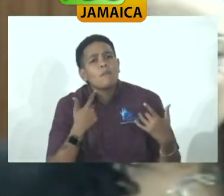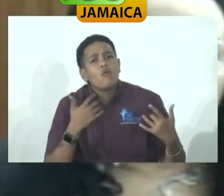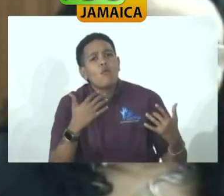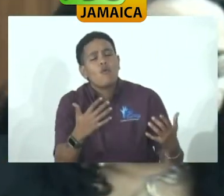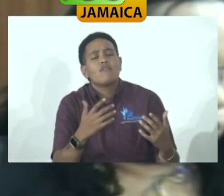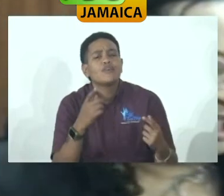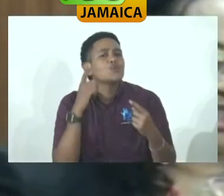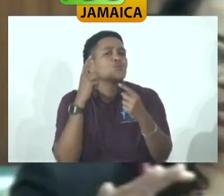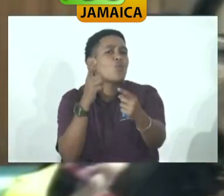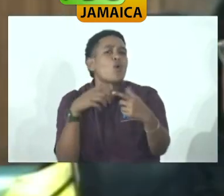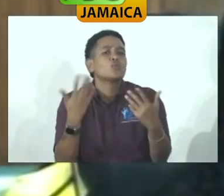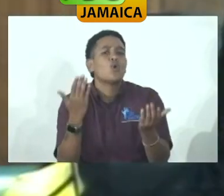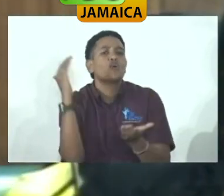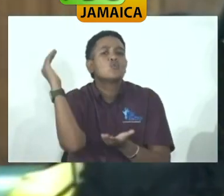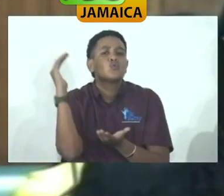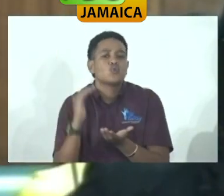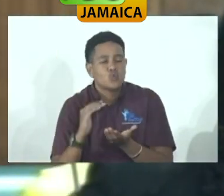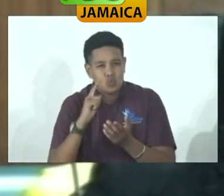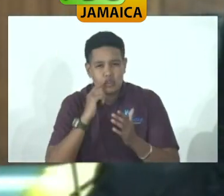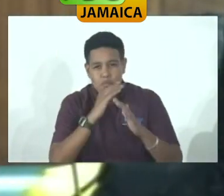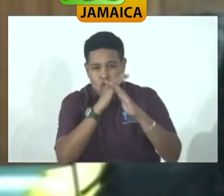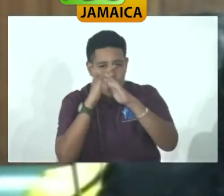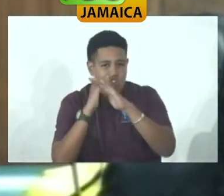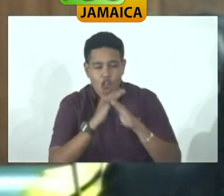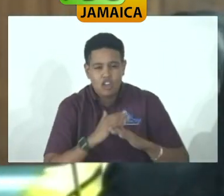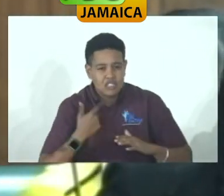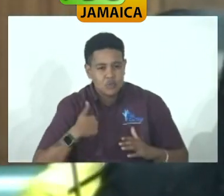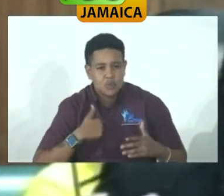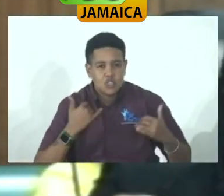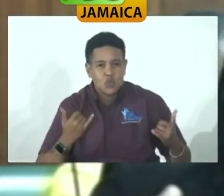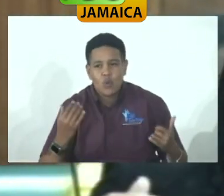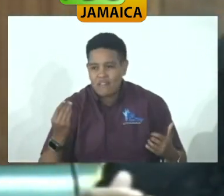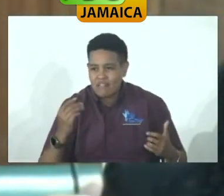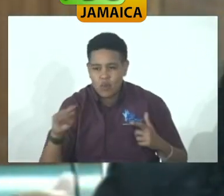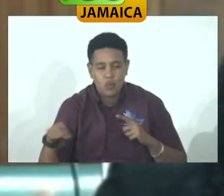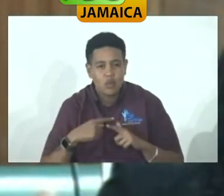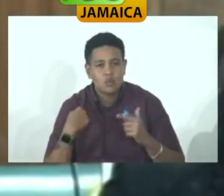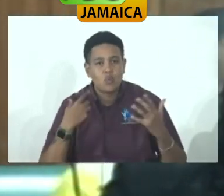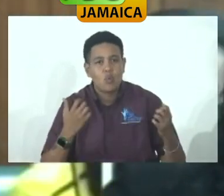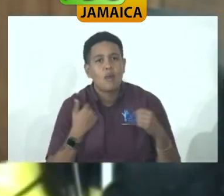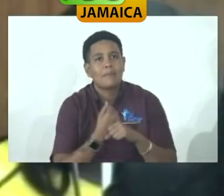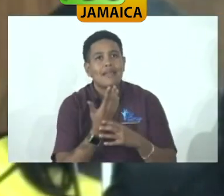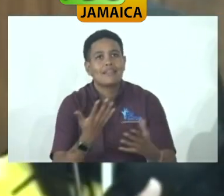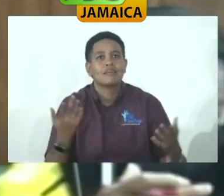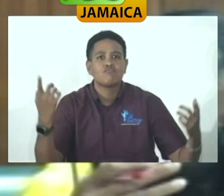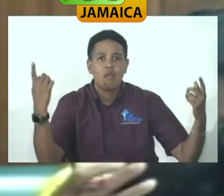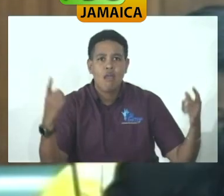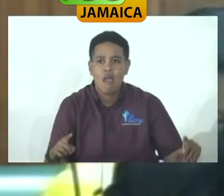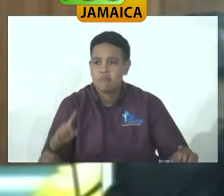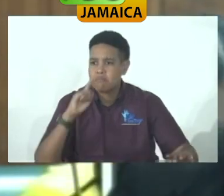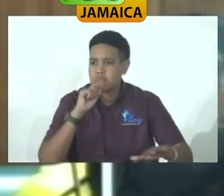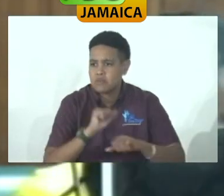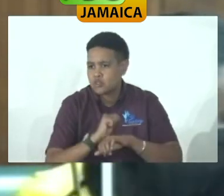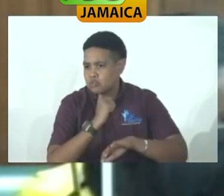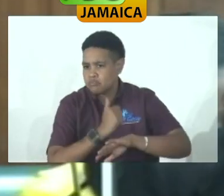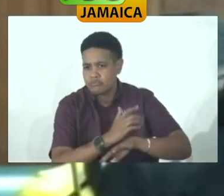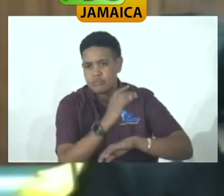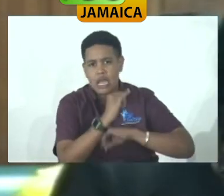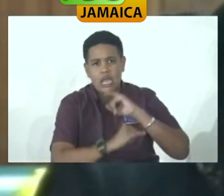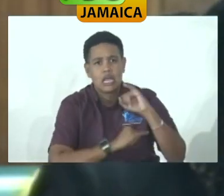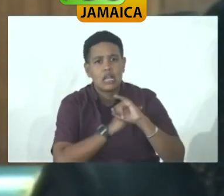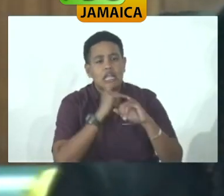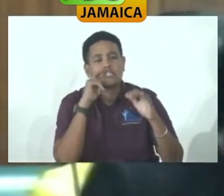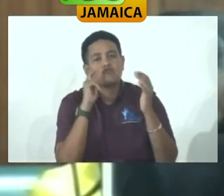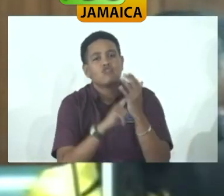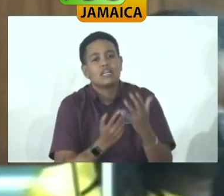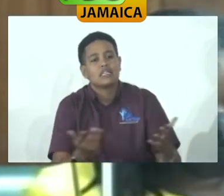towards reducing the bureaucracy that we encounter when we want to get things done and when we want the international recognition for the